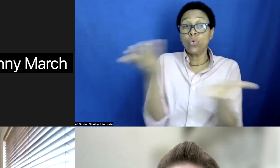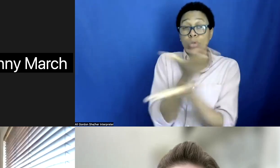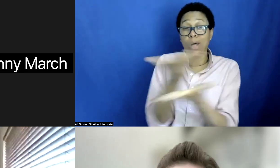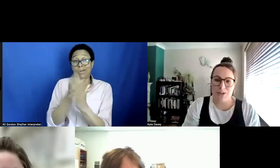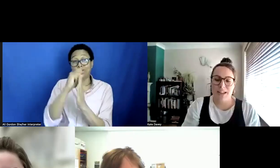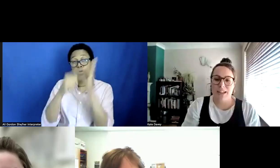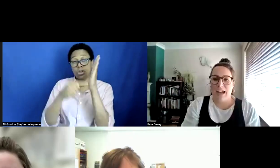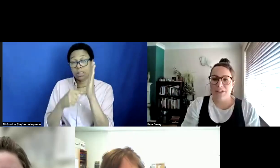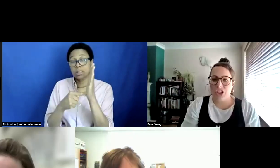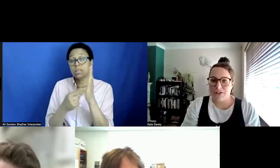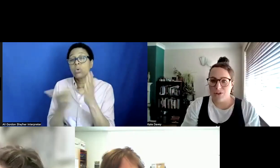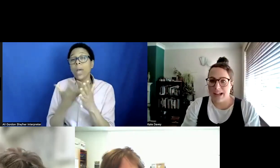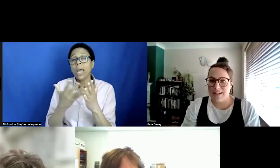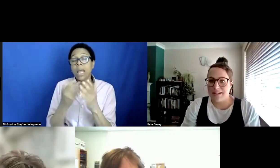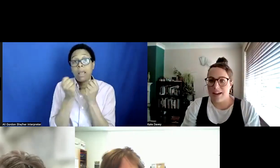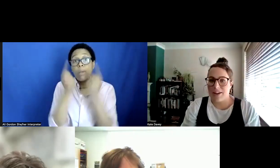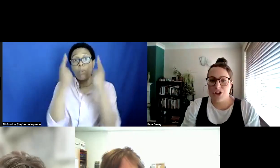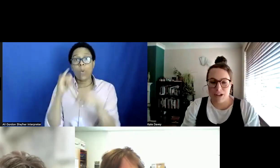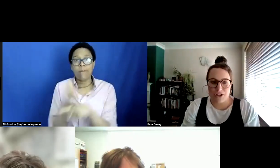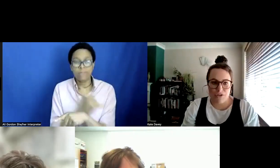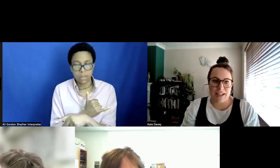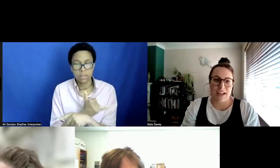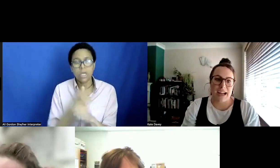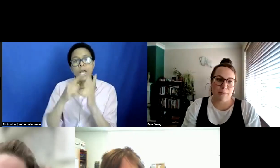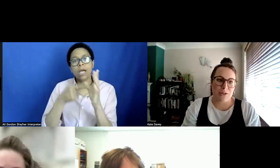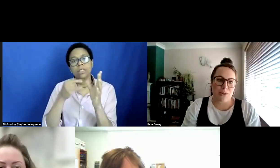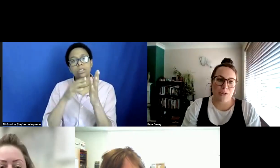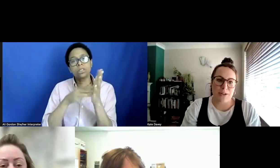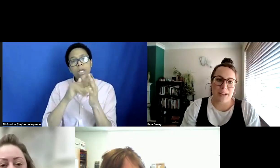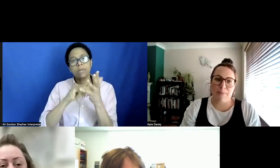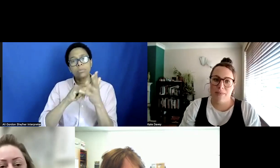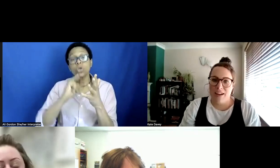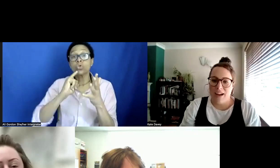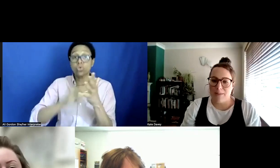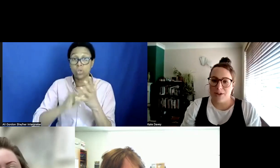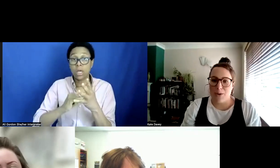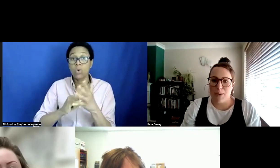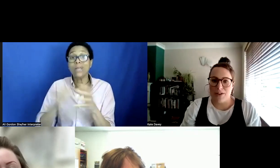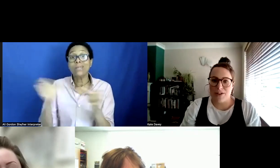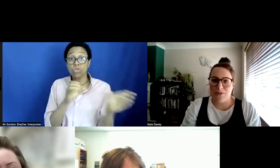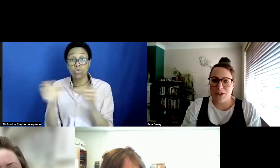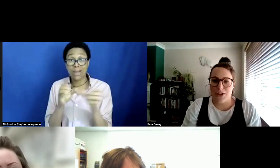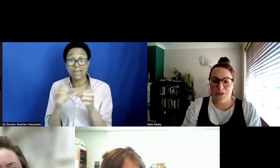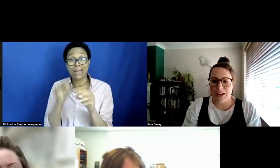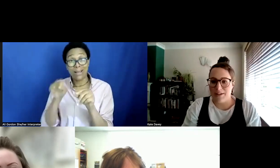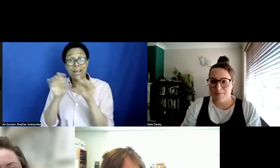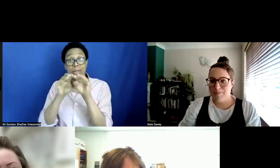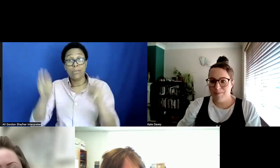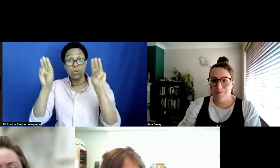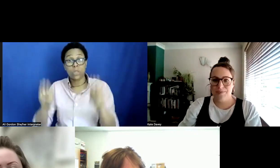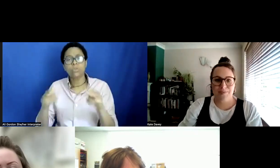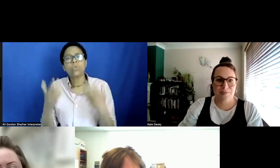Museum in Wakefield. And Jane Stockdale is curator at the Mental Health Museum. So I'll pass over to you two